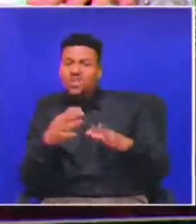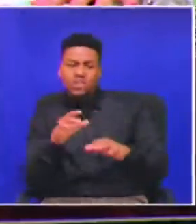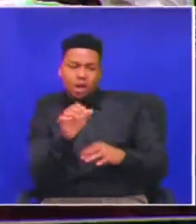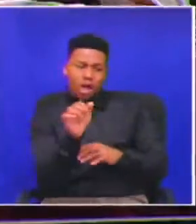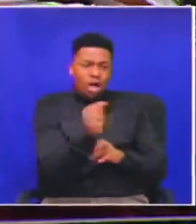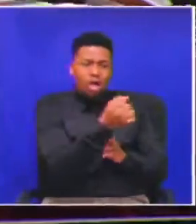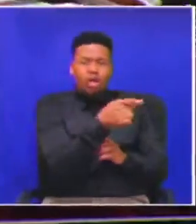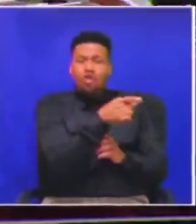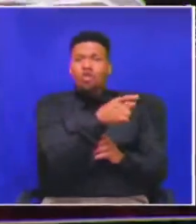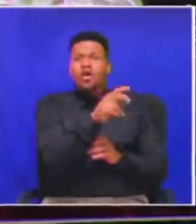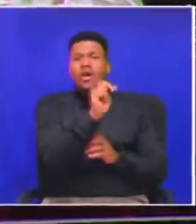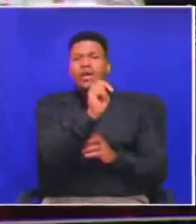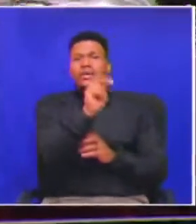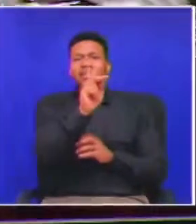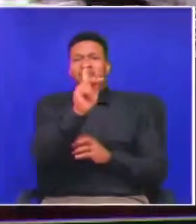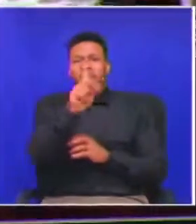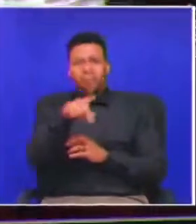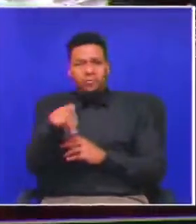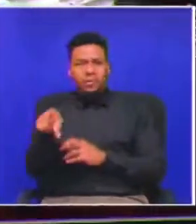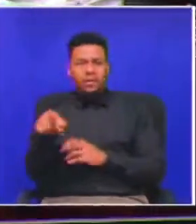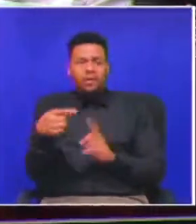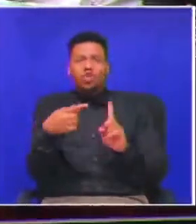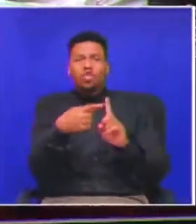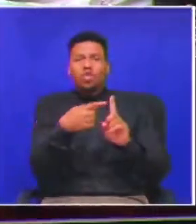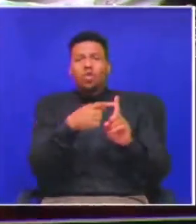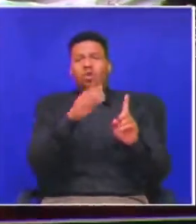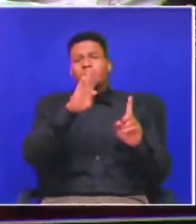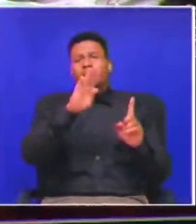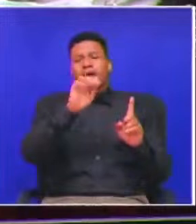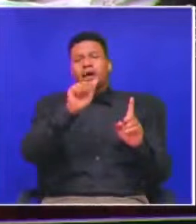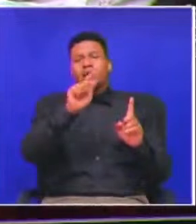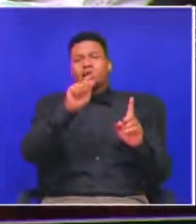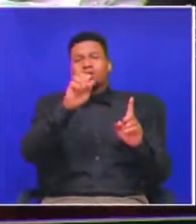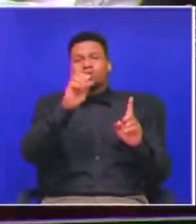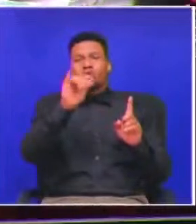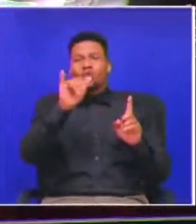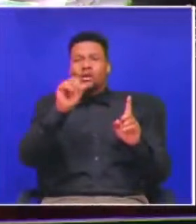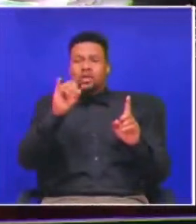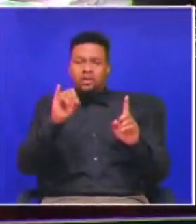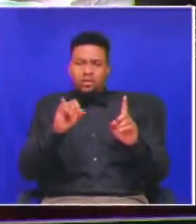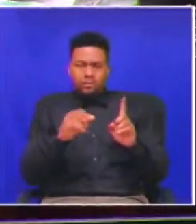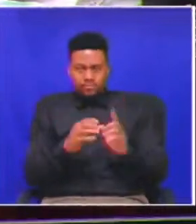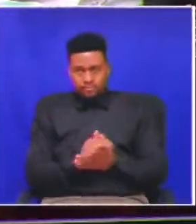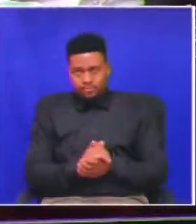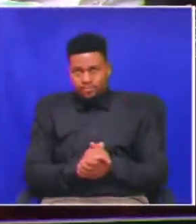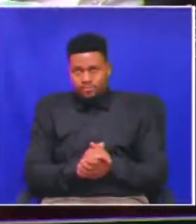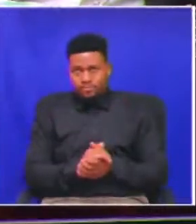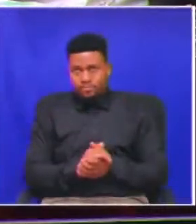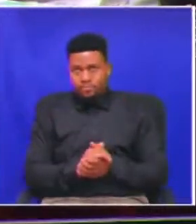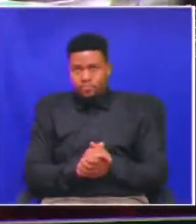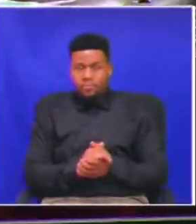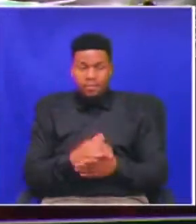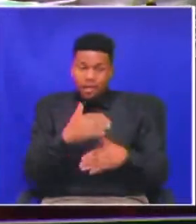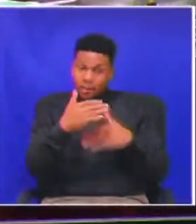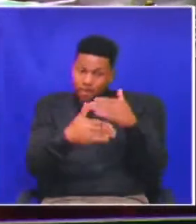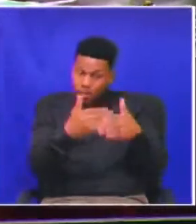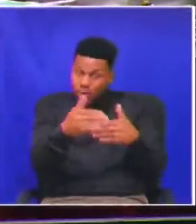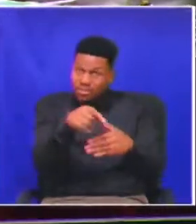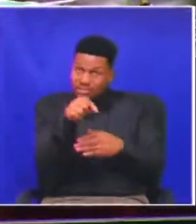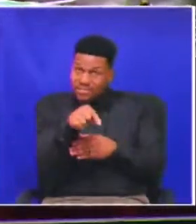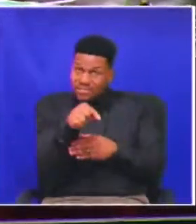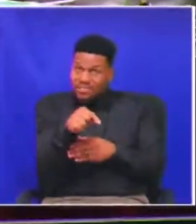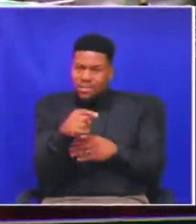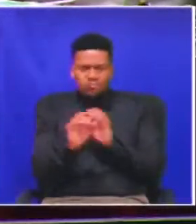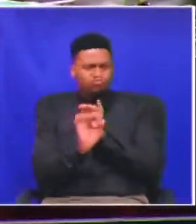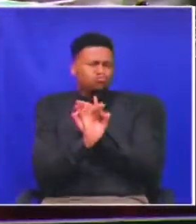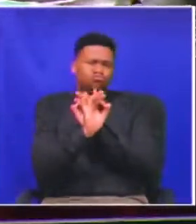NDPP advocate, Shamila Batoyi. This process is